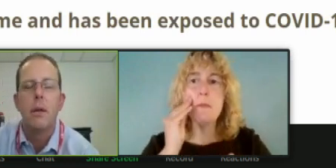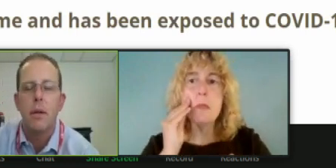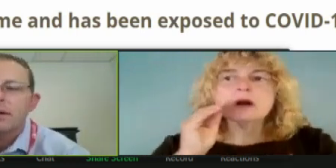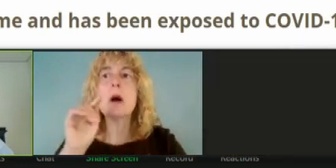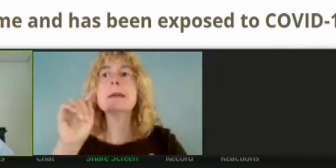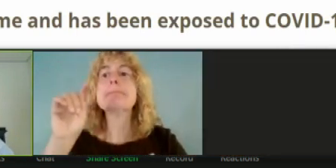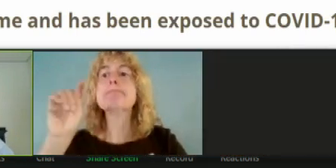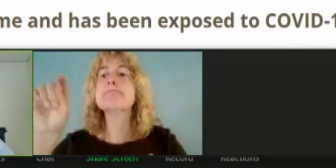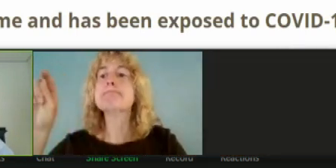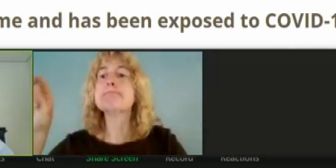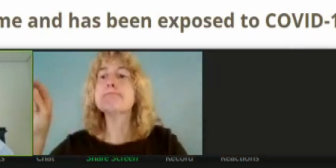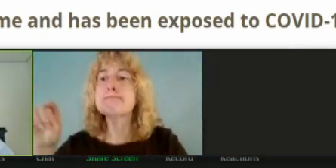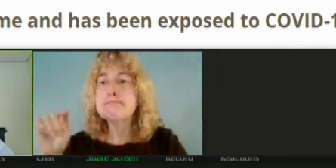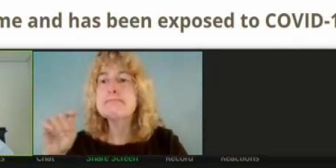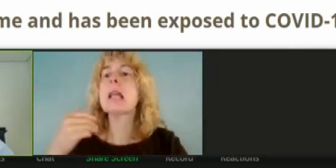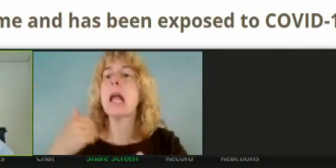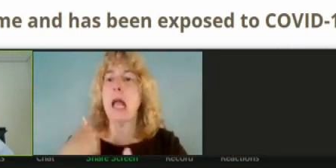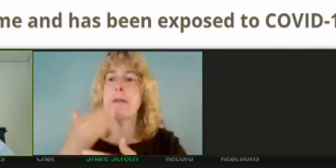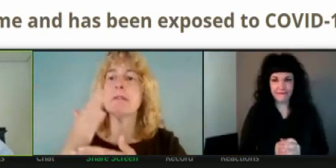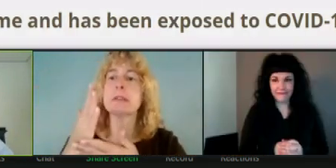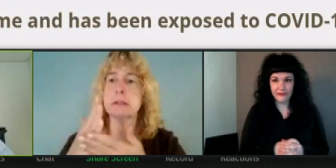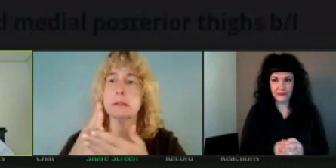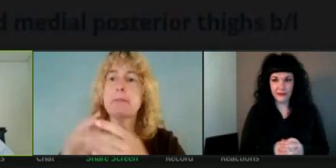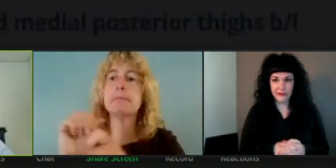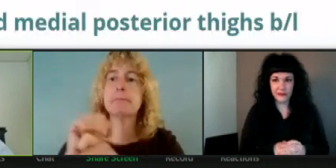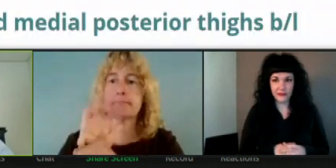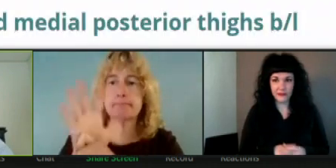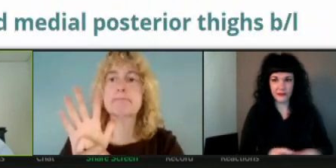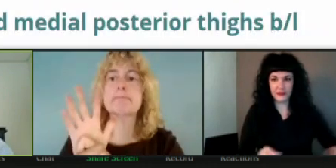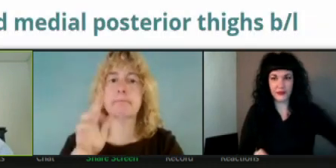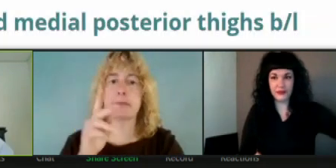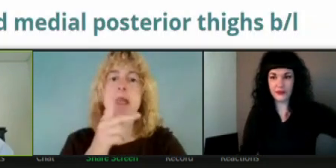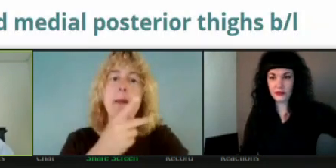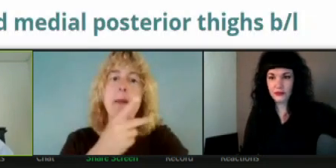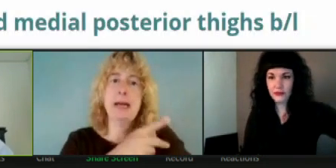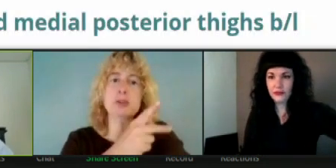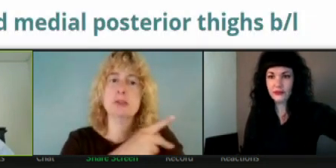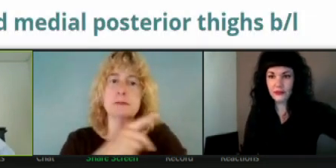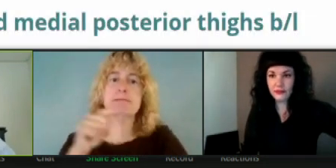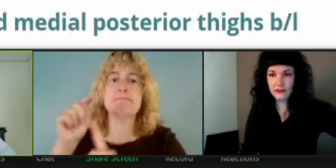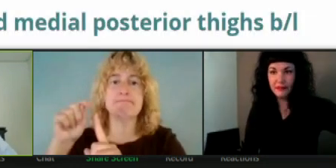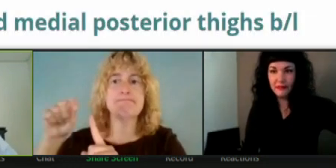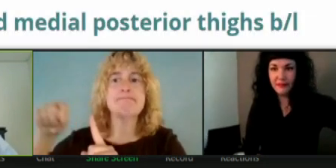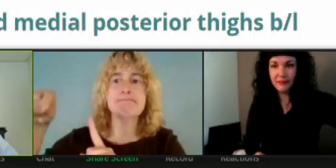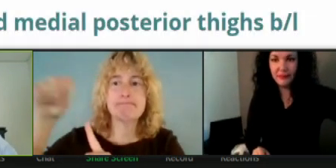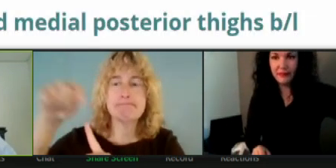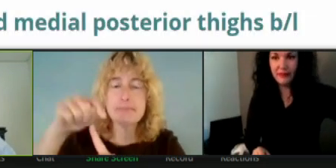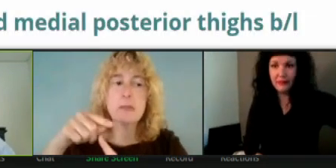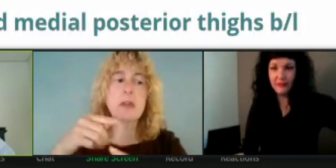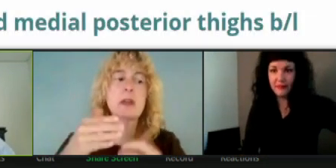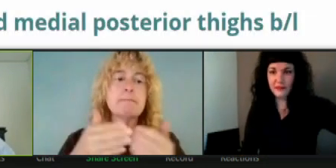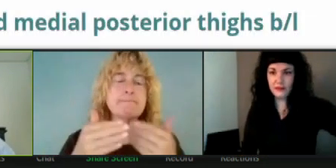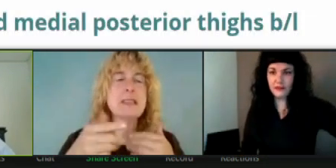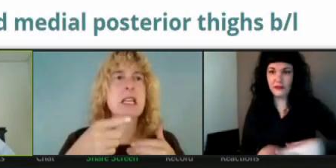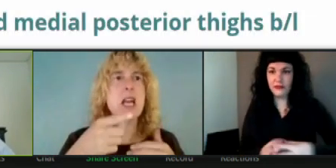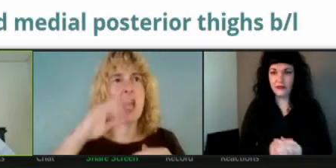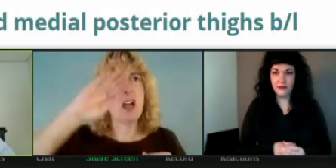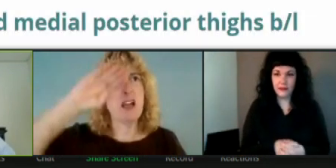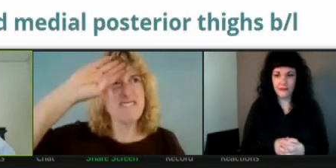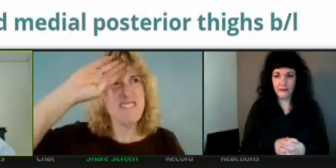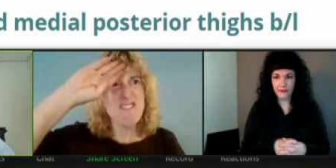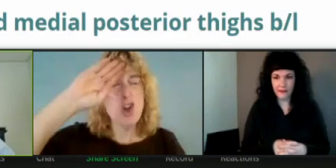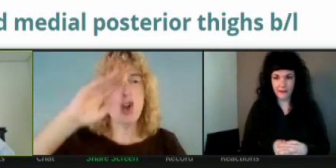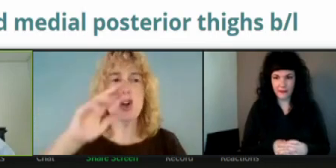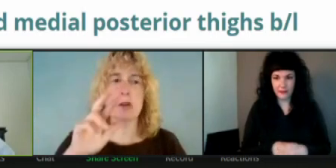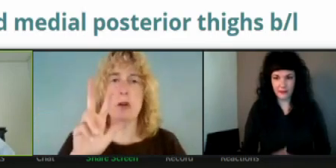COVID-19 exposure risk from some of the patients she took care of there. So he had a fever, a